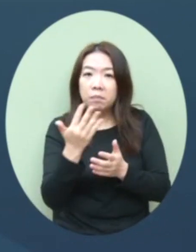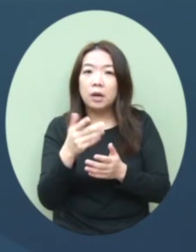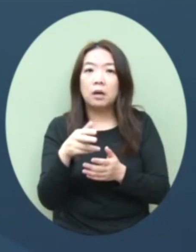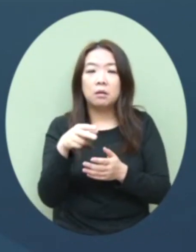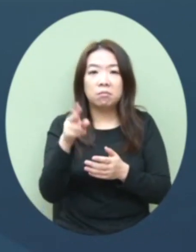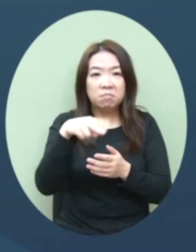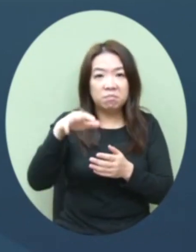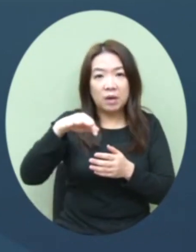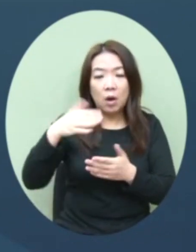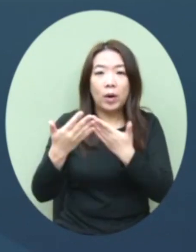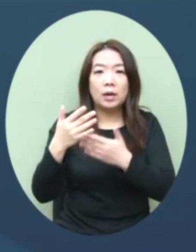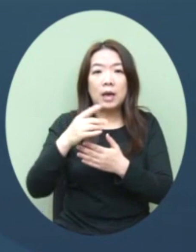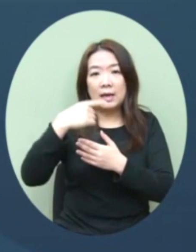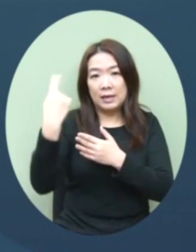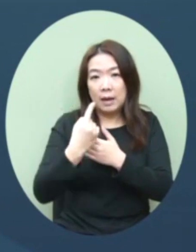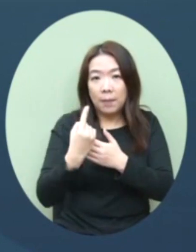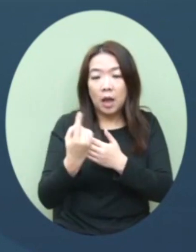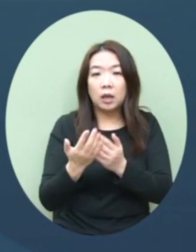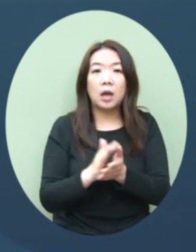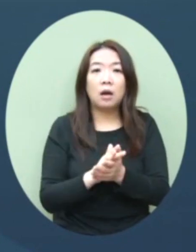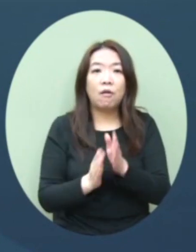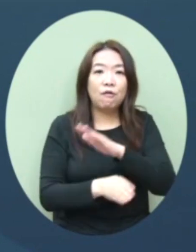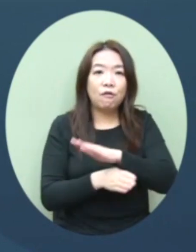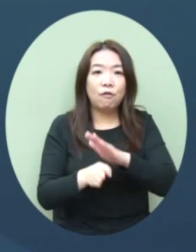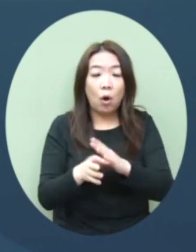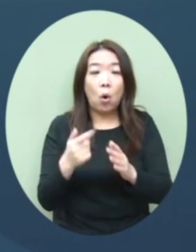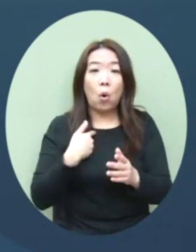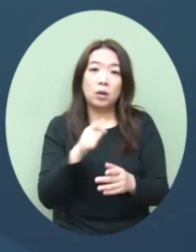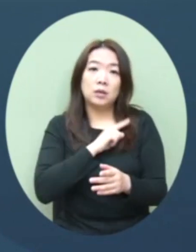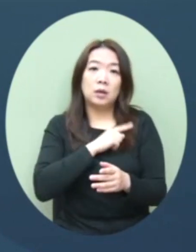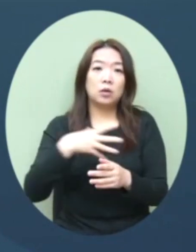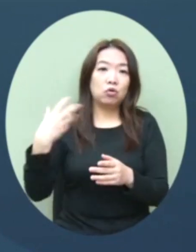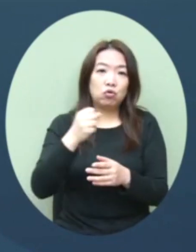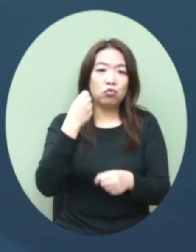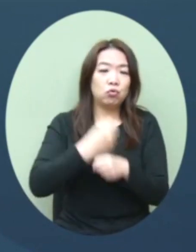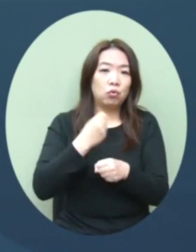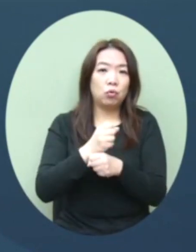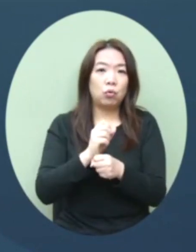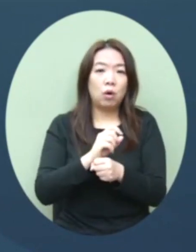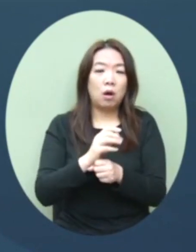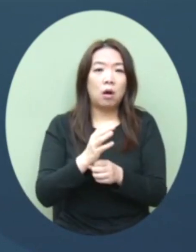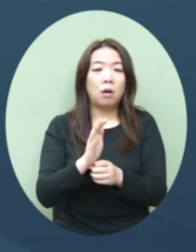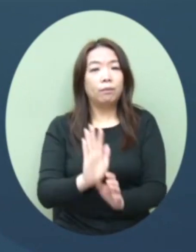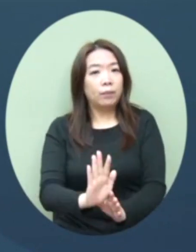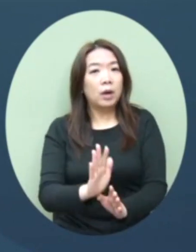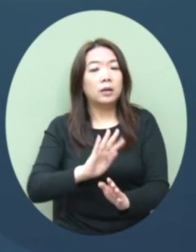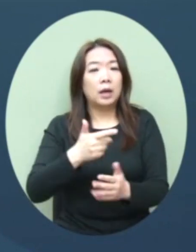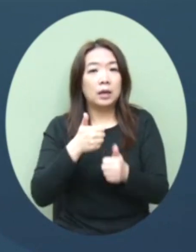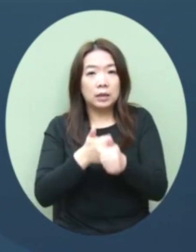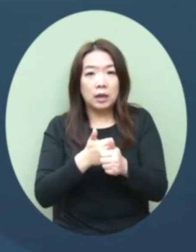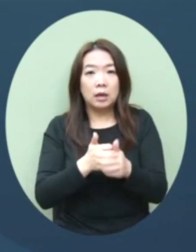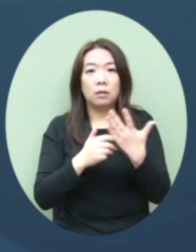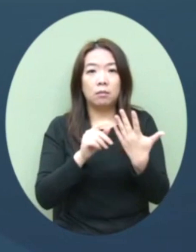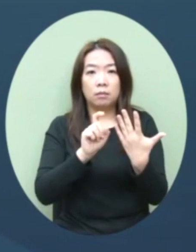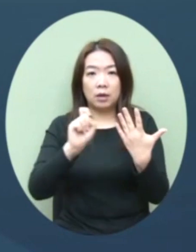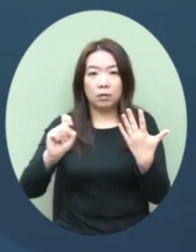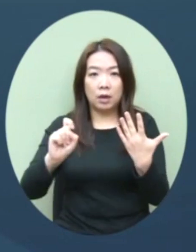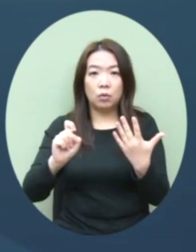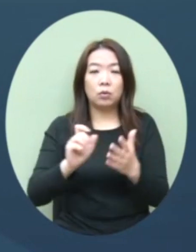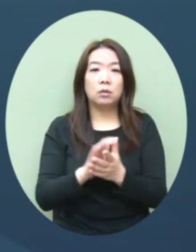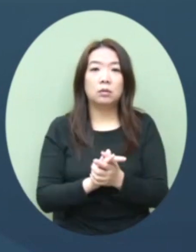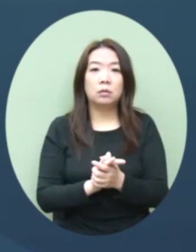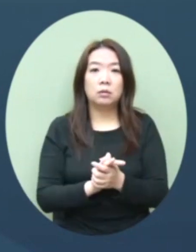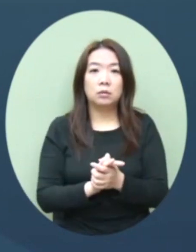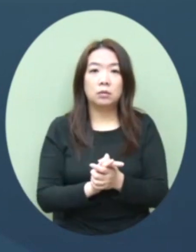I do not want to use my power but I do have power under cap 599 to make a regulation to